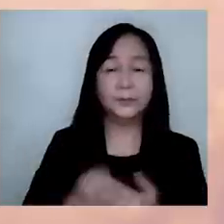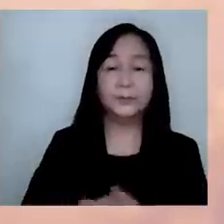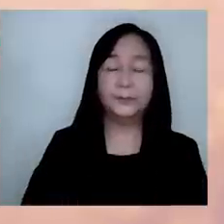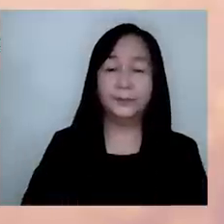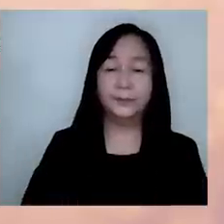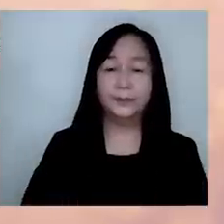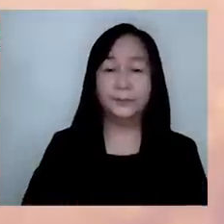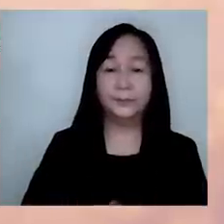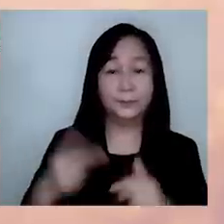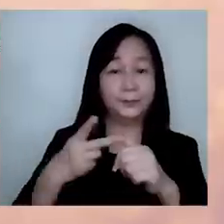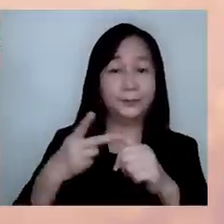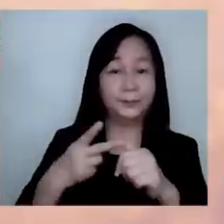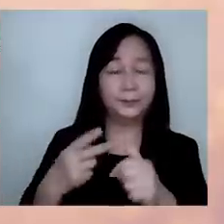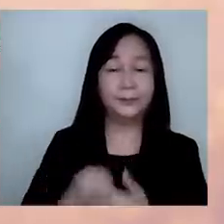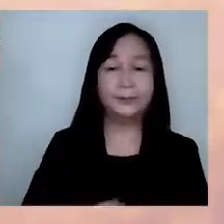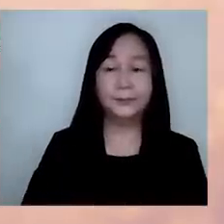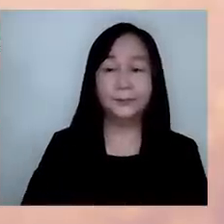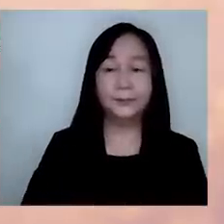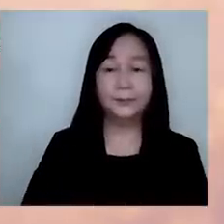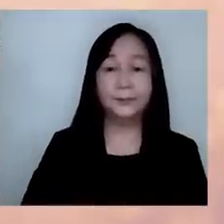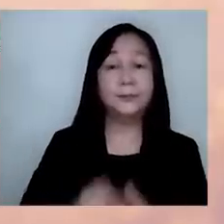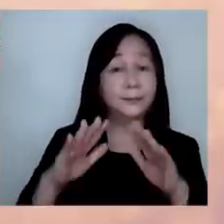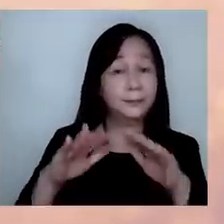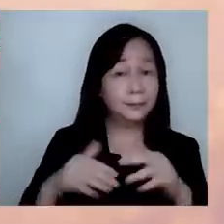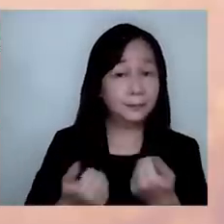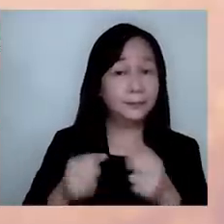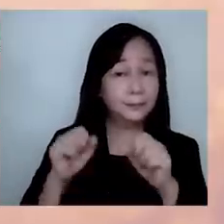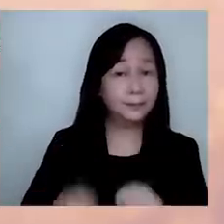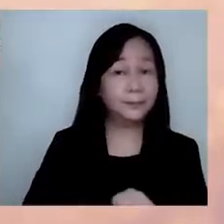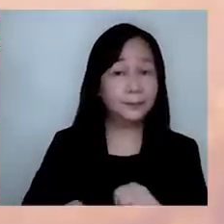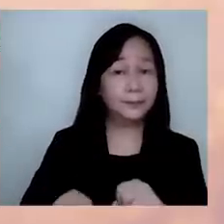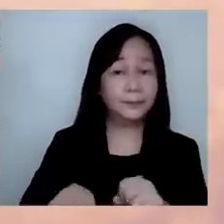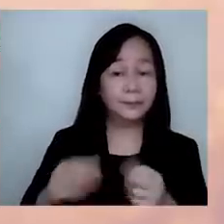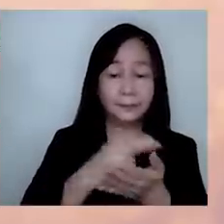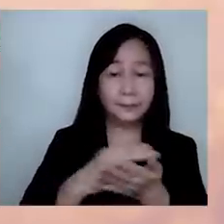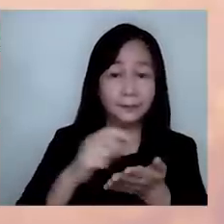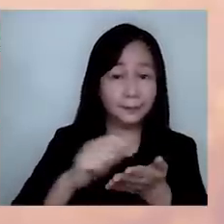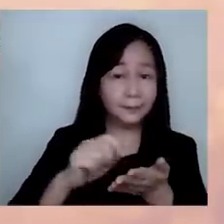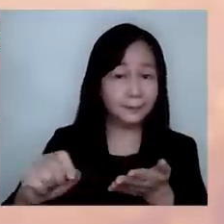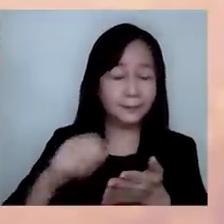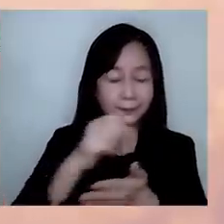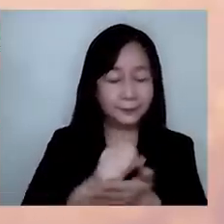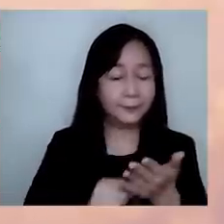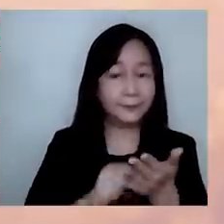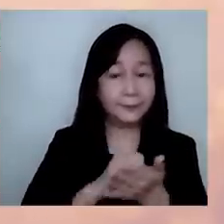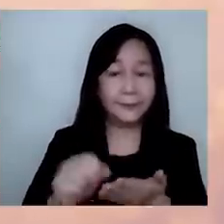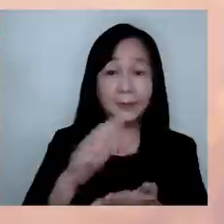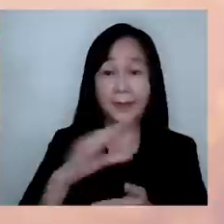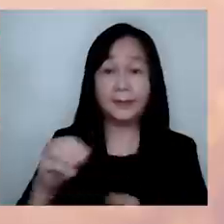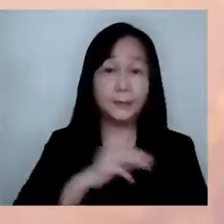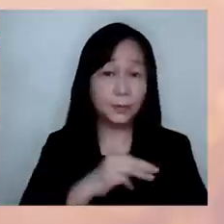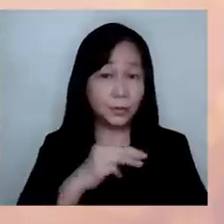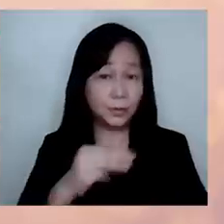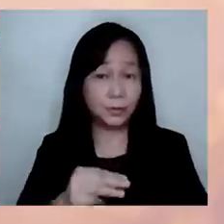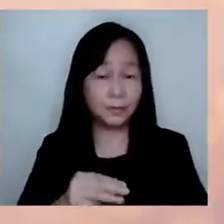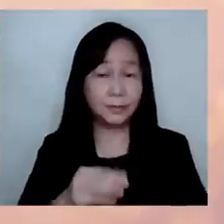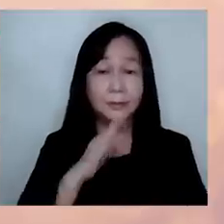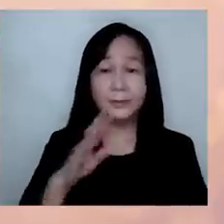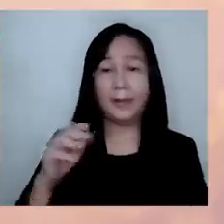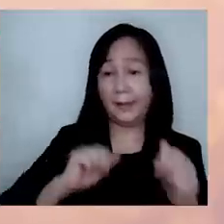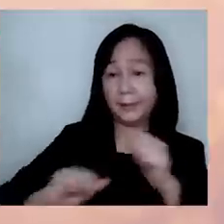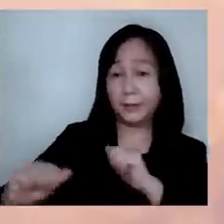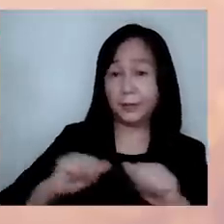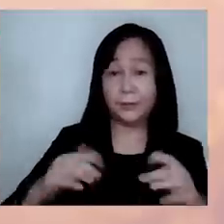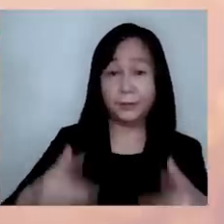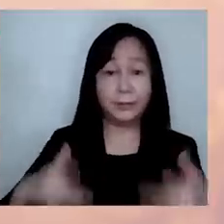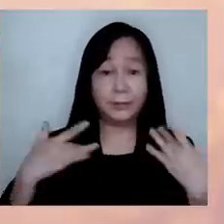the second point is how can the scriptures the sacraments and Mission be Paths of life for those